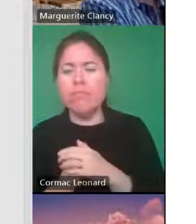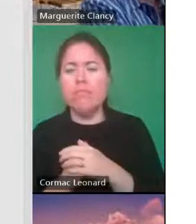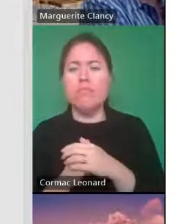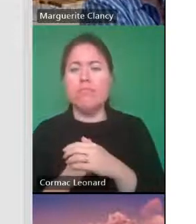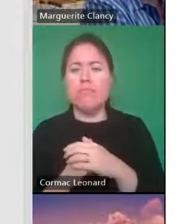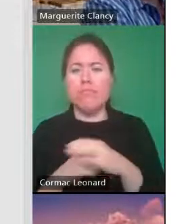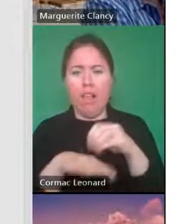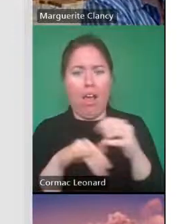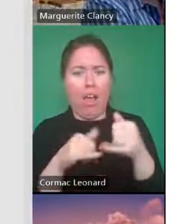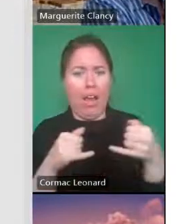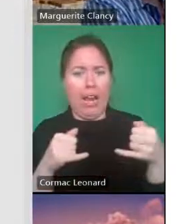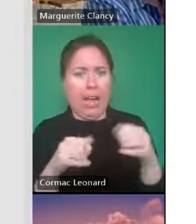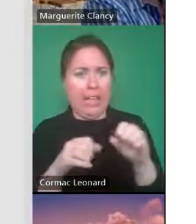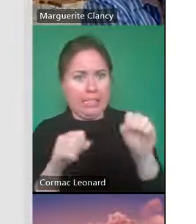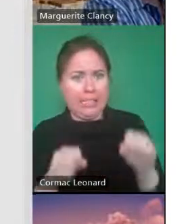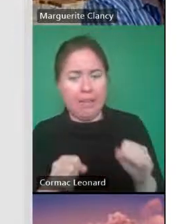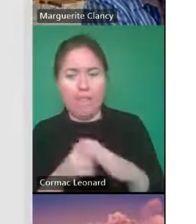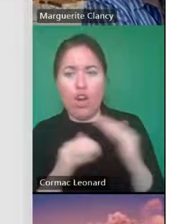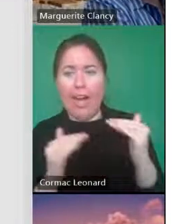online system for adult safeguarding,